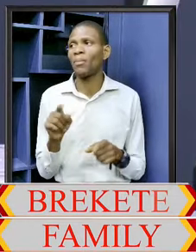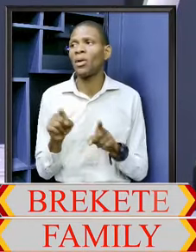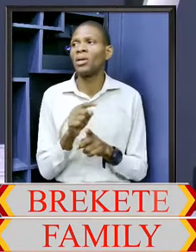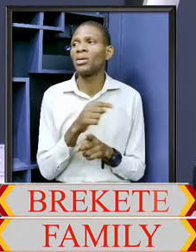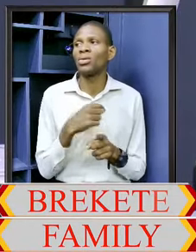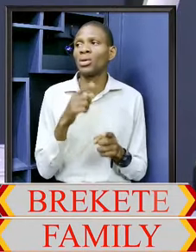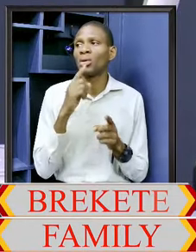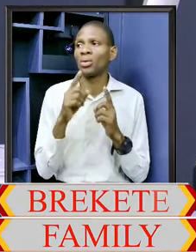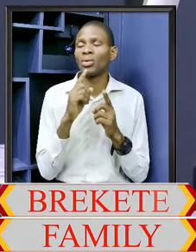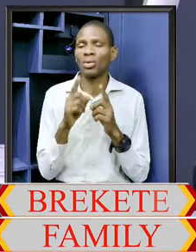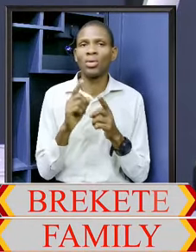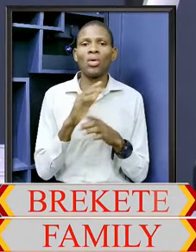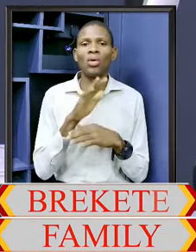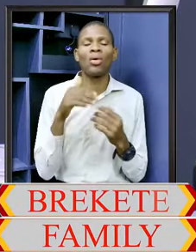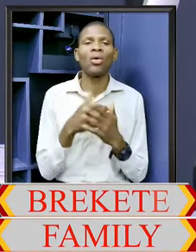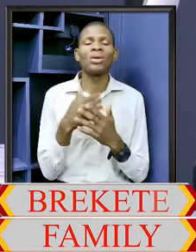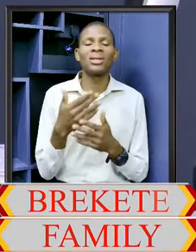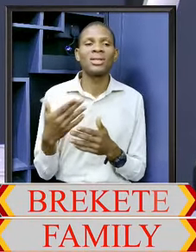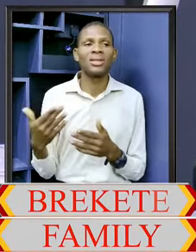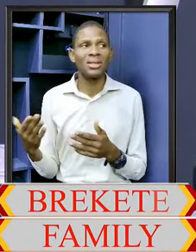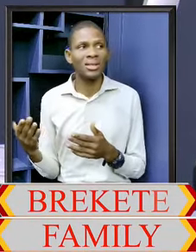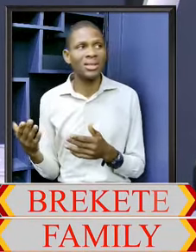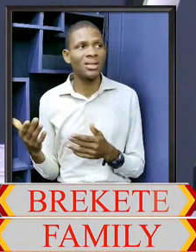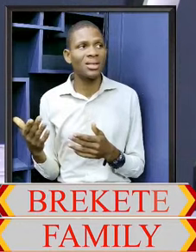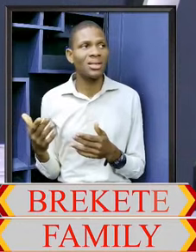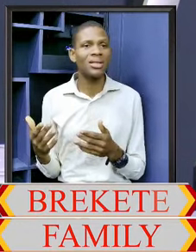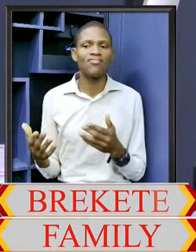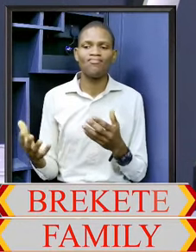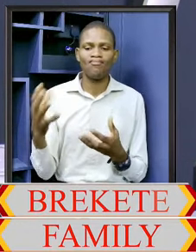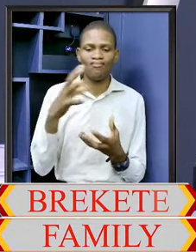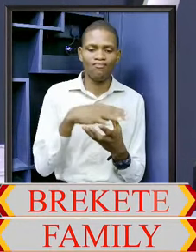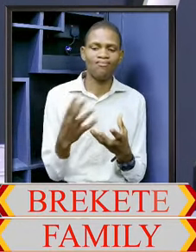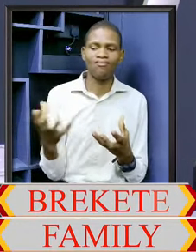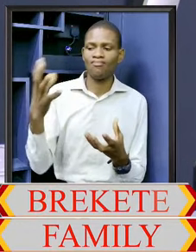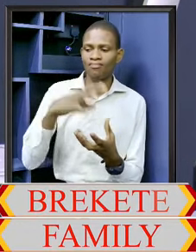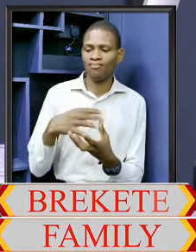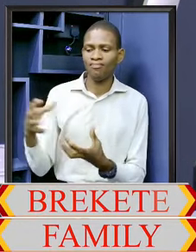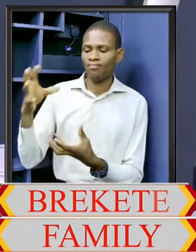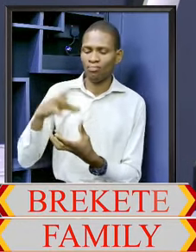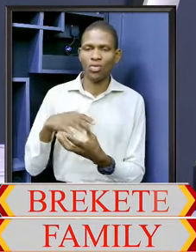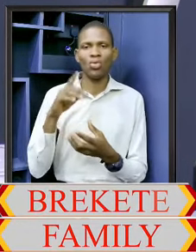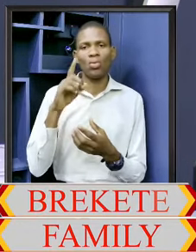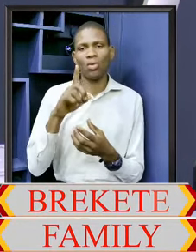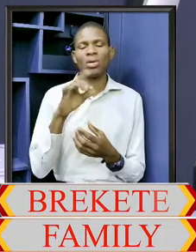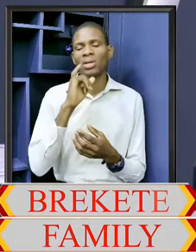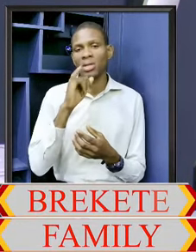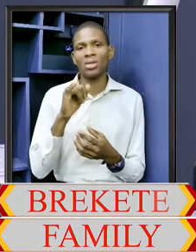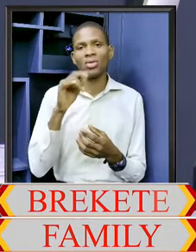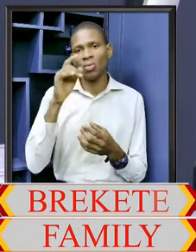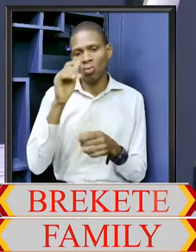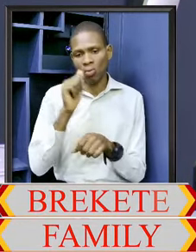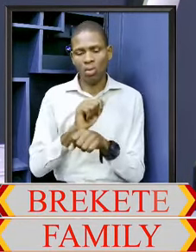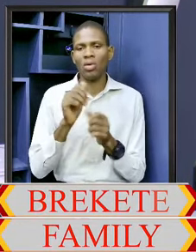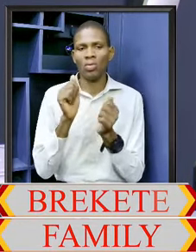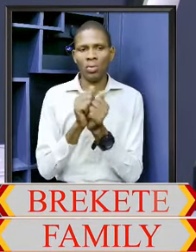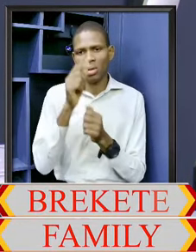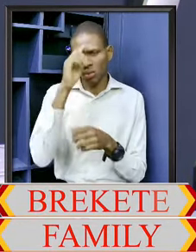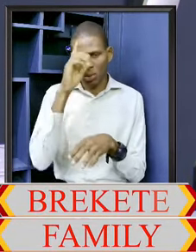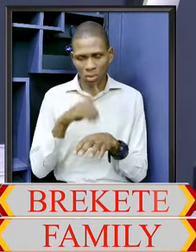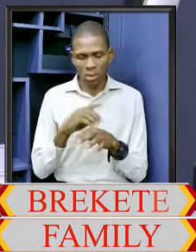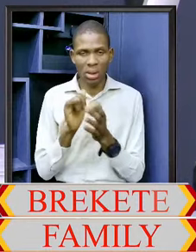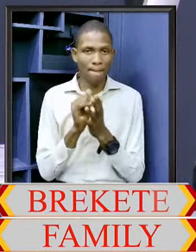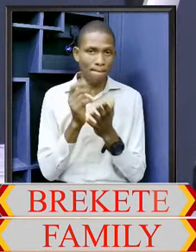talk, all the components will be like I said, and they miss, all of them come together. One, now work with wisdom. Now be part of working